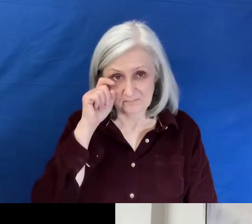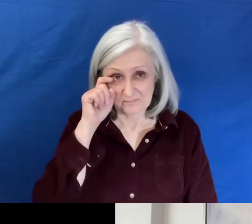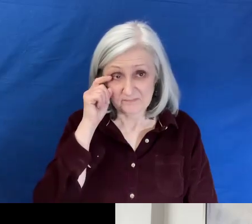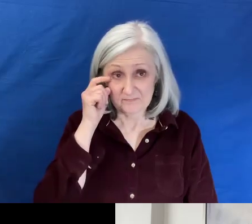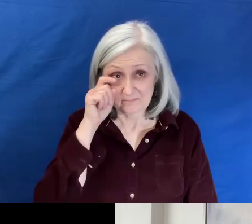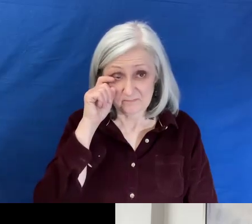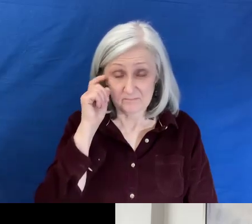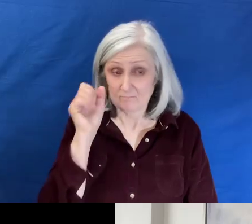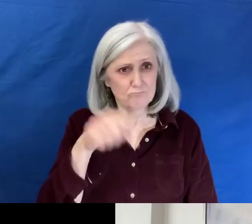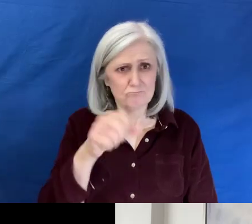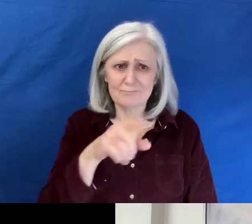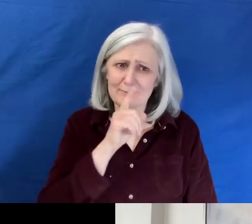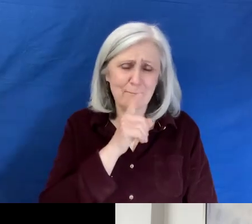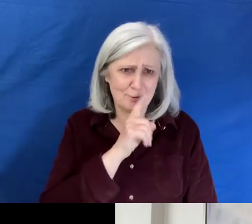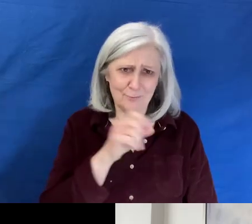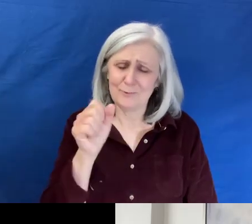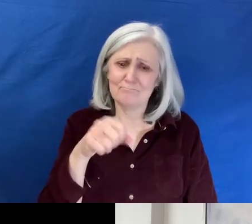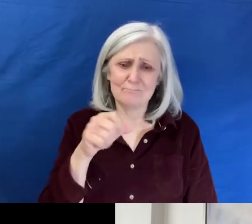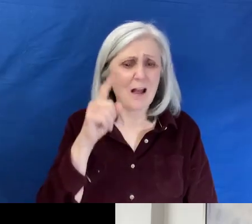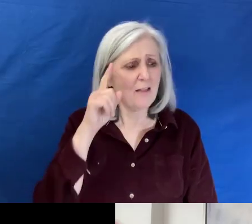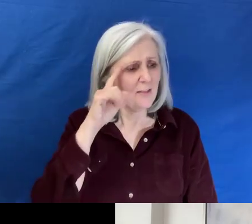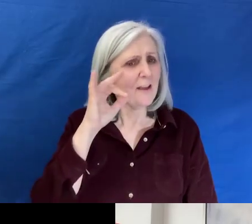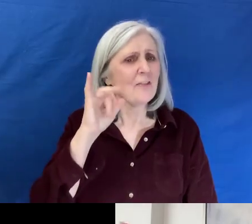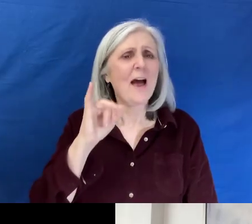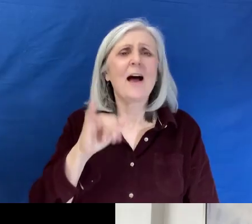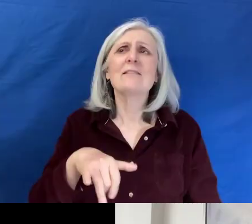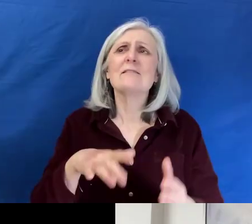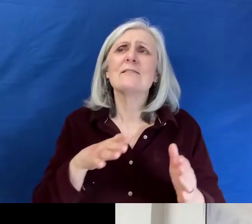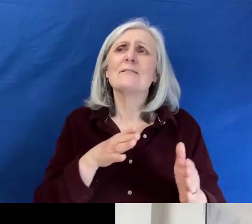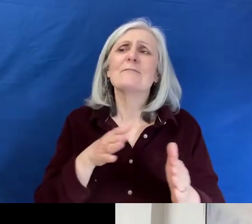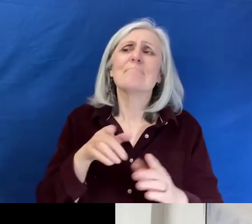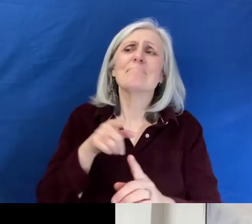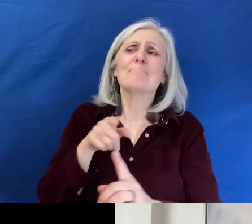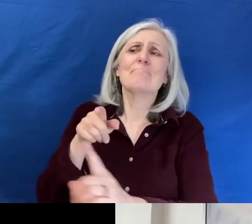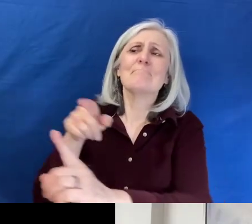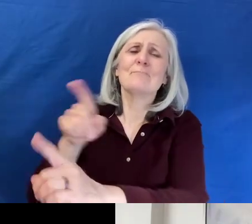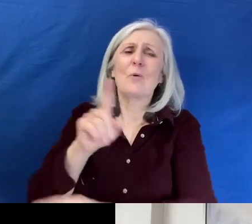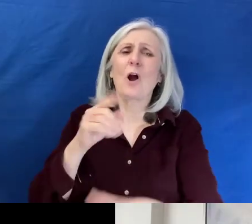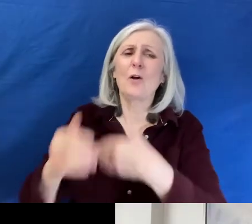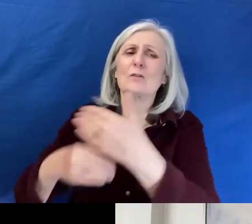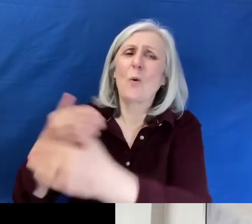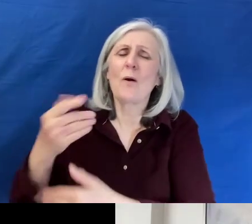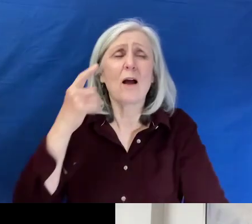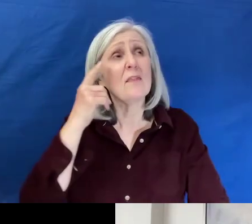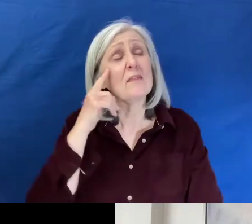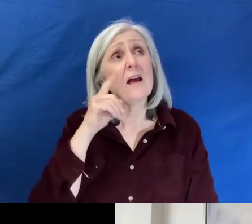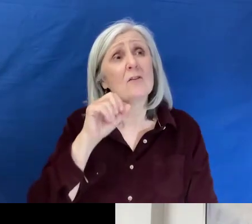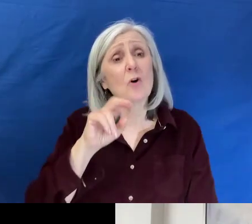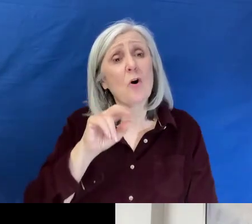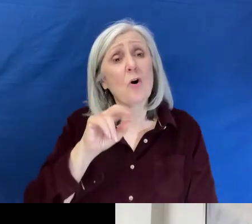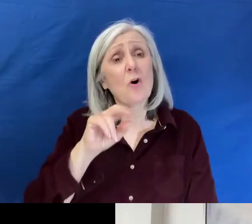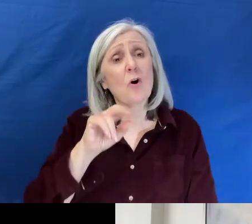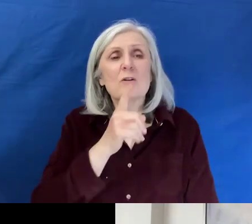it. Yeah, absolutely. I think that's kind of on the road that she's headed on. She's really, like you said, planting